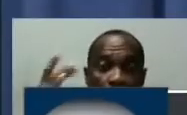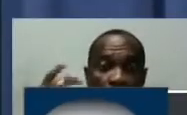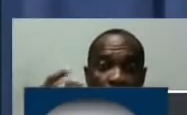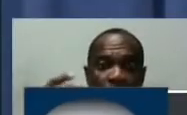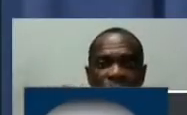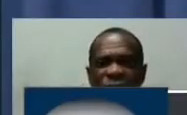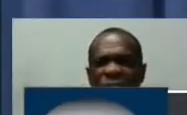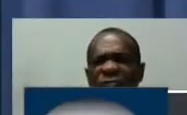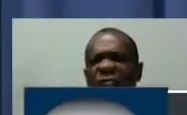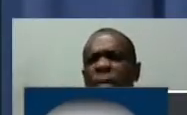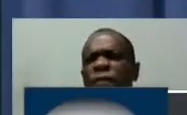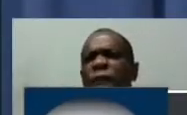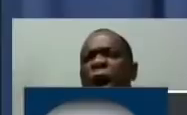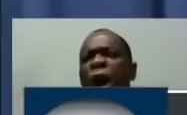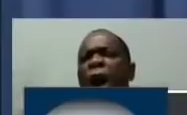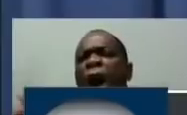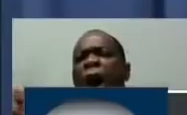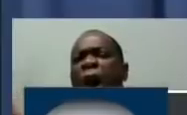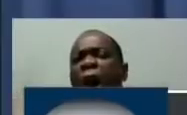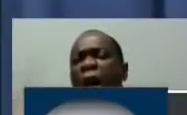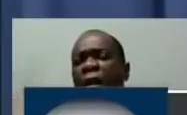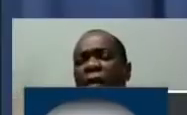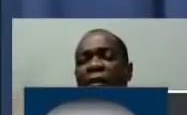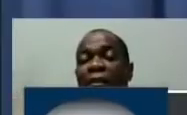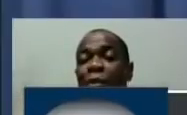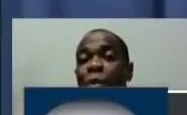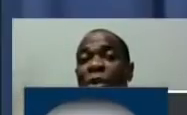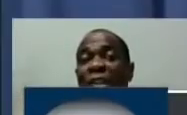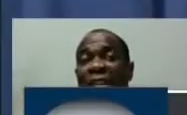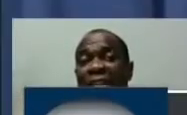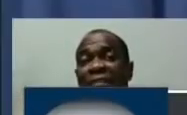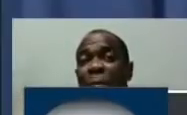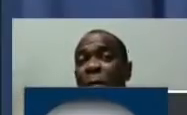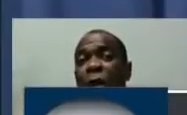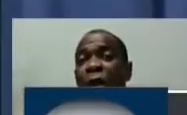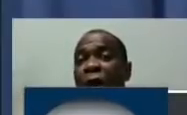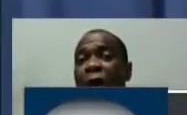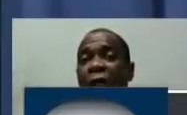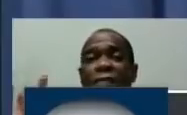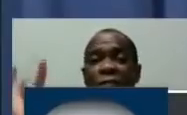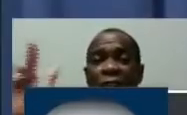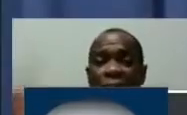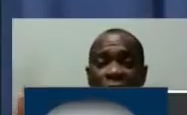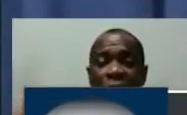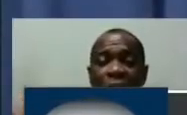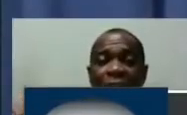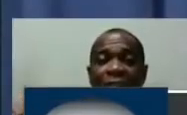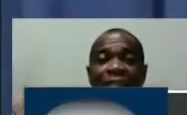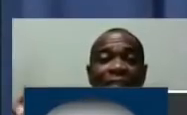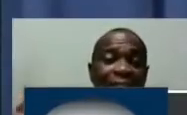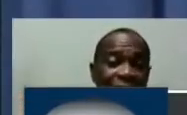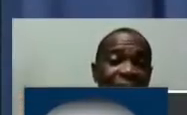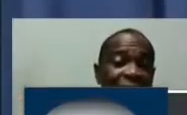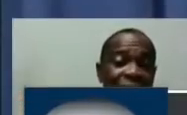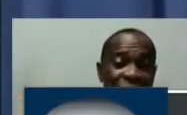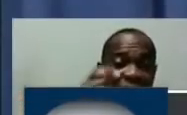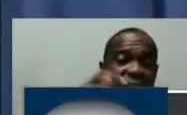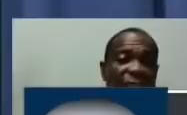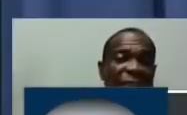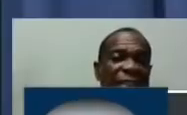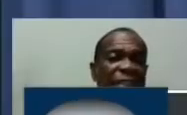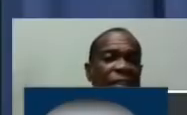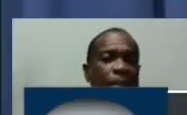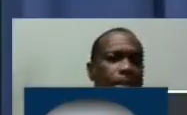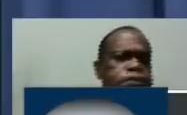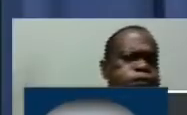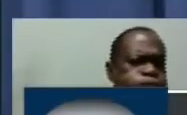to C40, you could rush to here by car, but in Tobago, you can't. So we have also always treated Tobago because of that